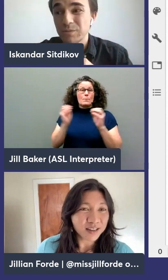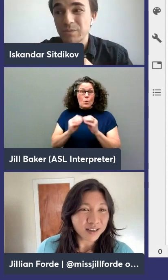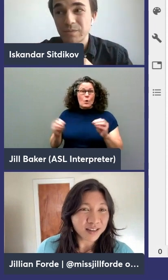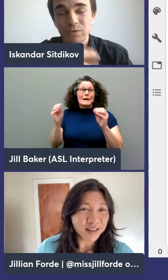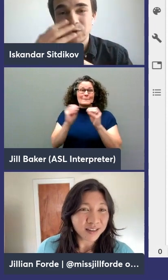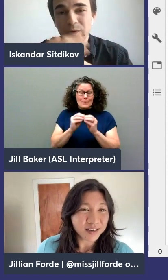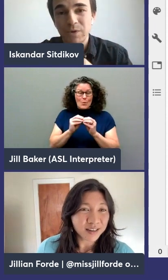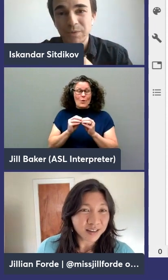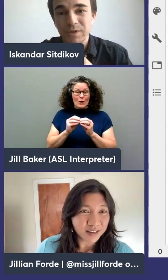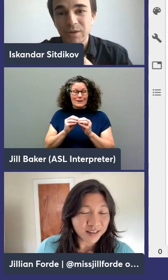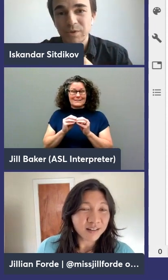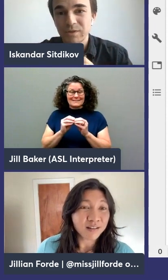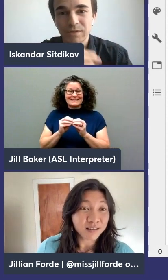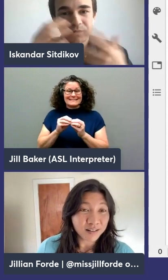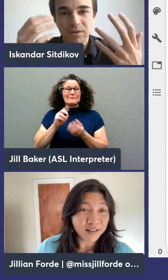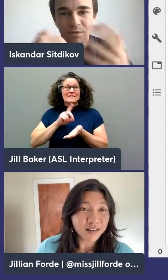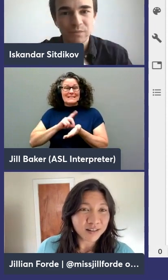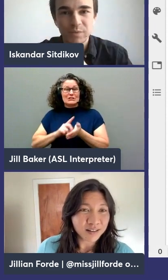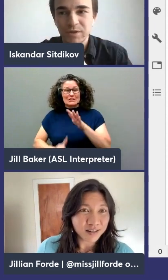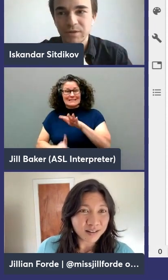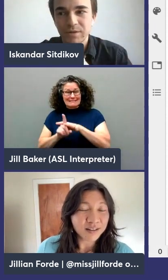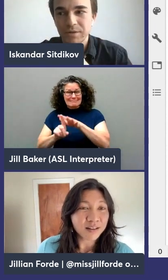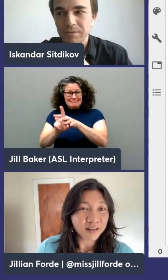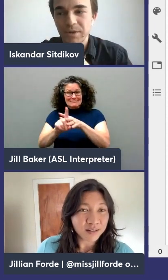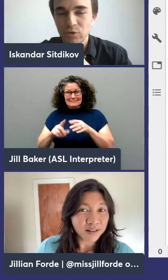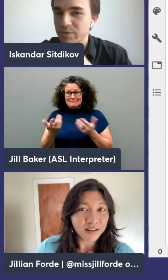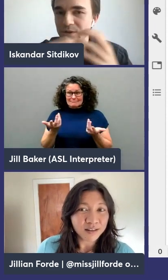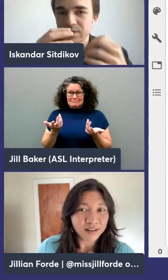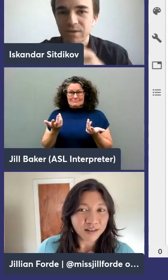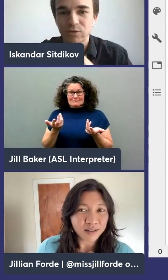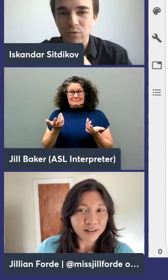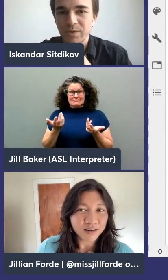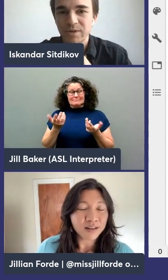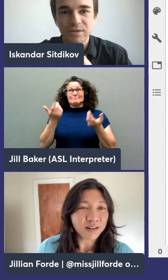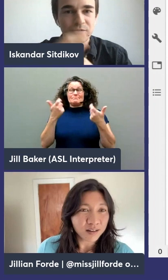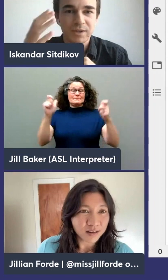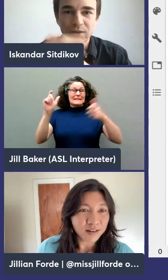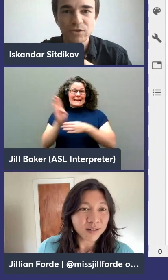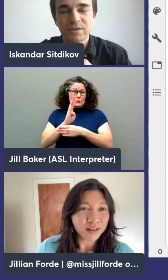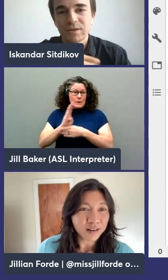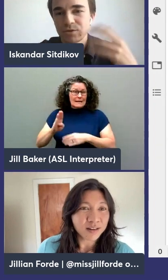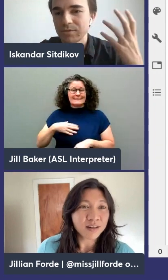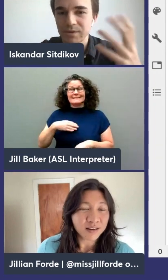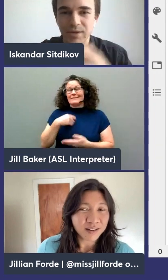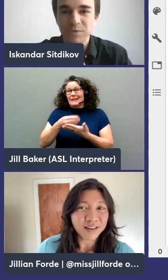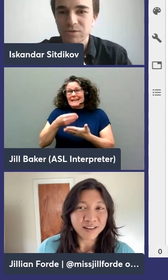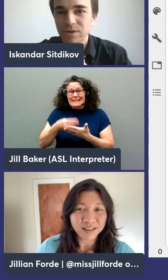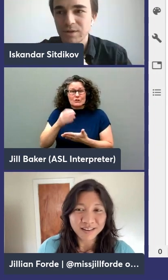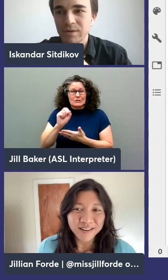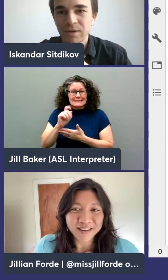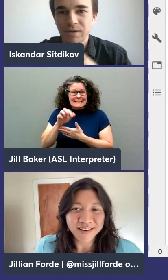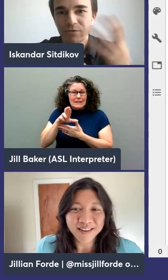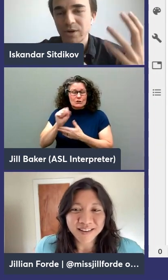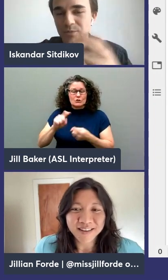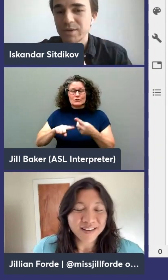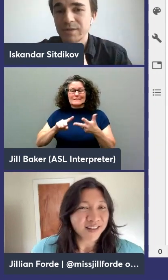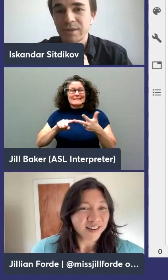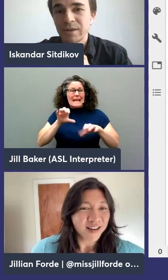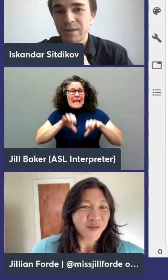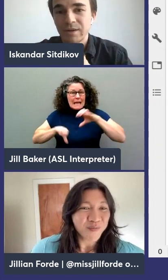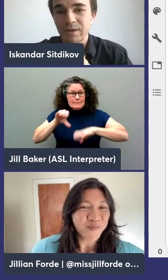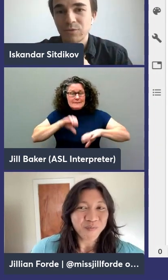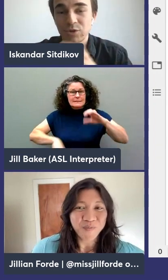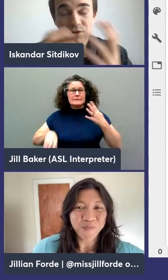position will be popping up in a big enterprises and companies in financial sector, in chemistry, in